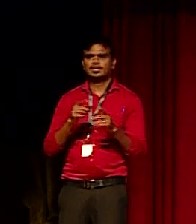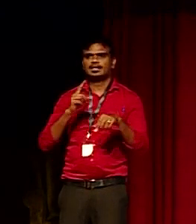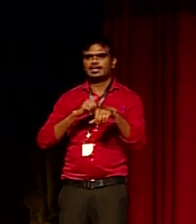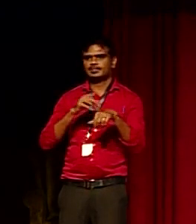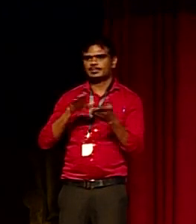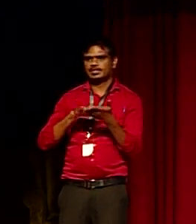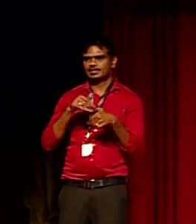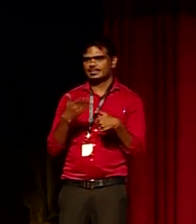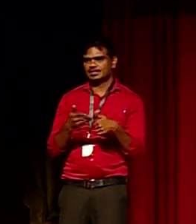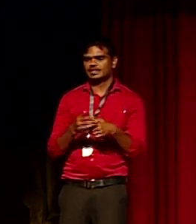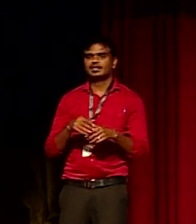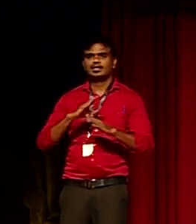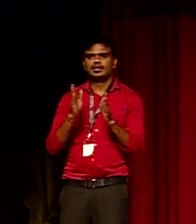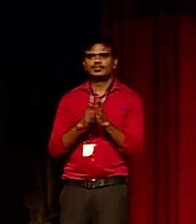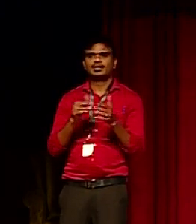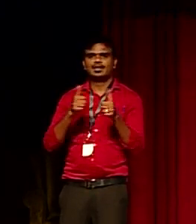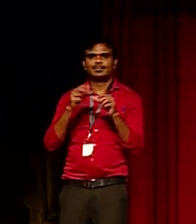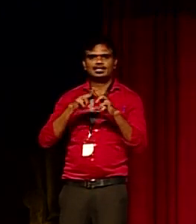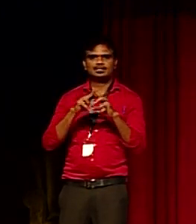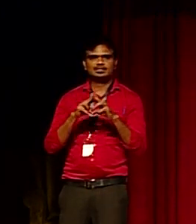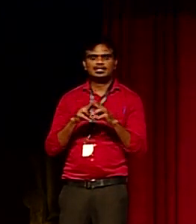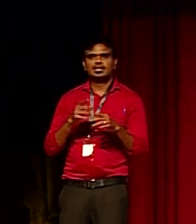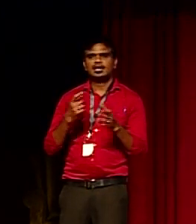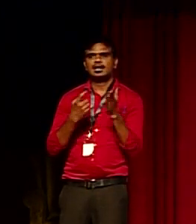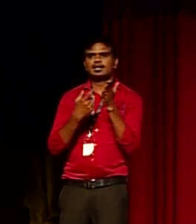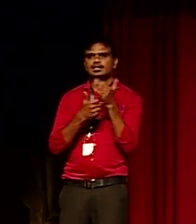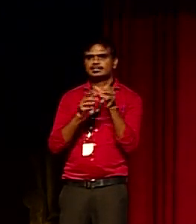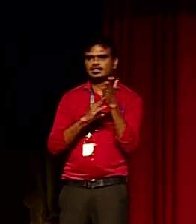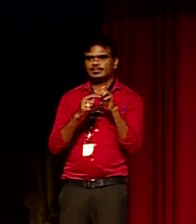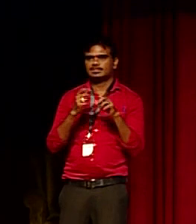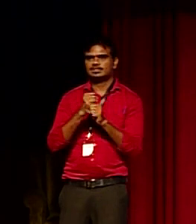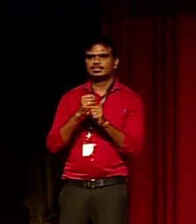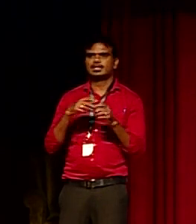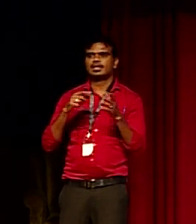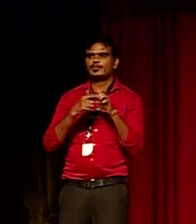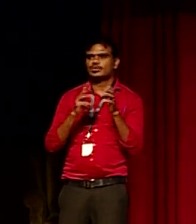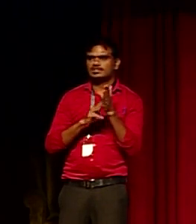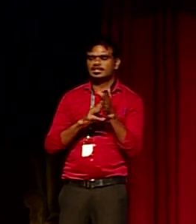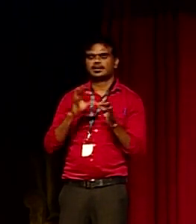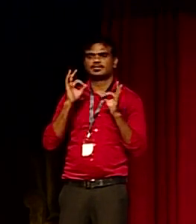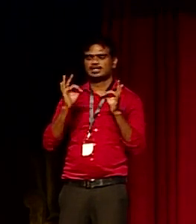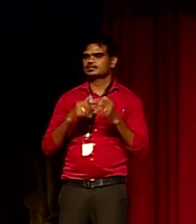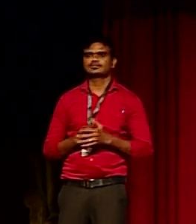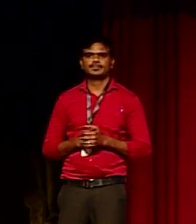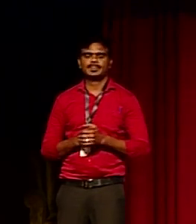stability, ease of flexion and swing, range of motion, and general acceptability was very encouraging.